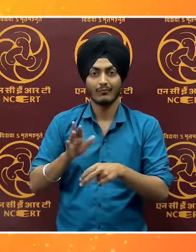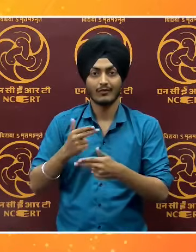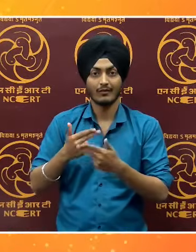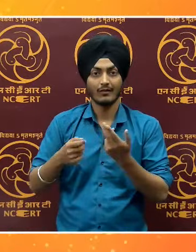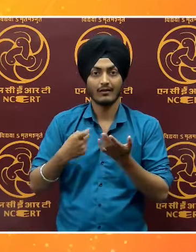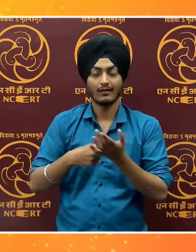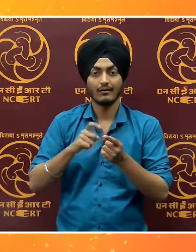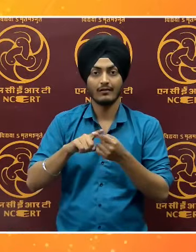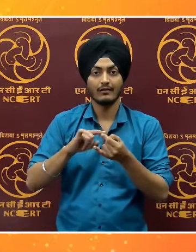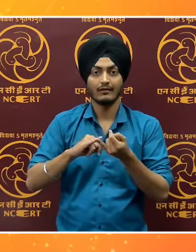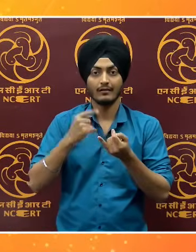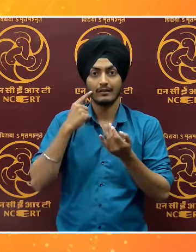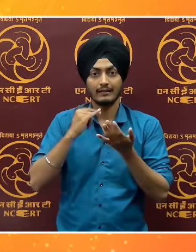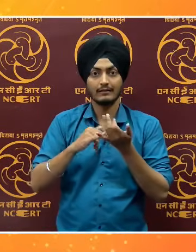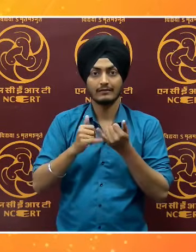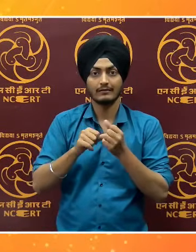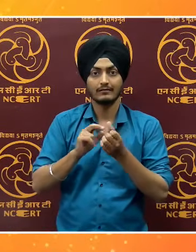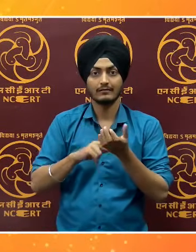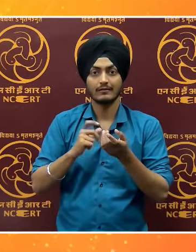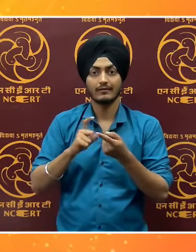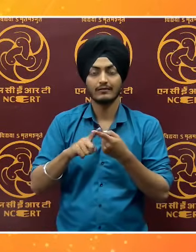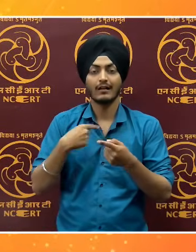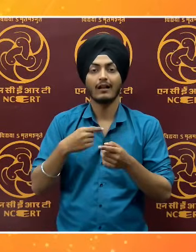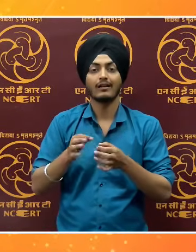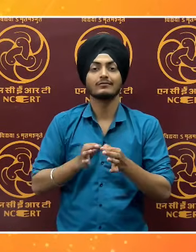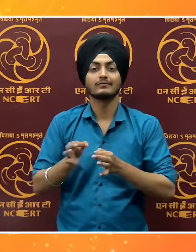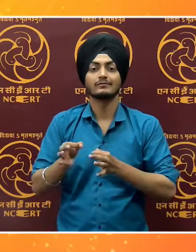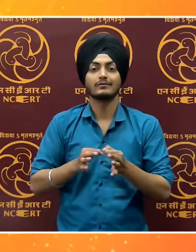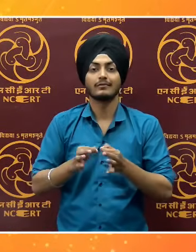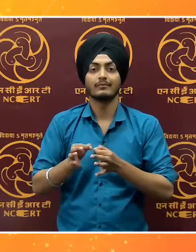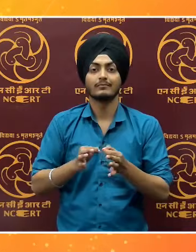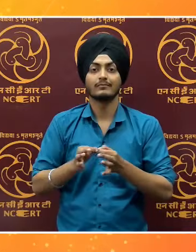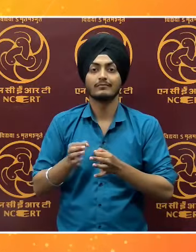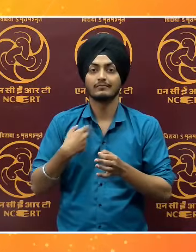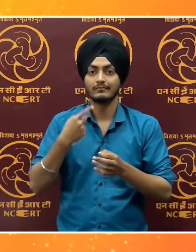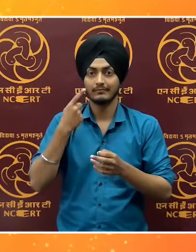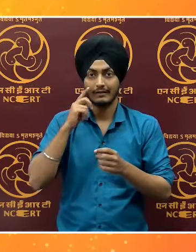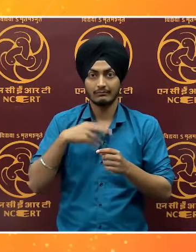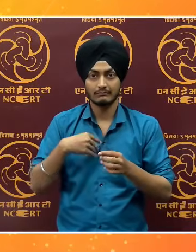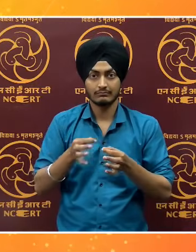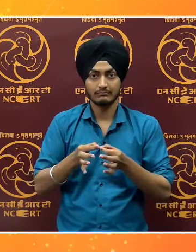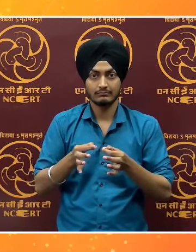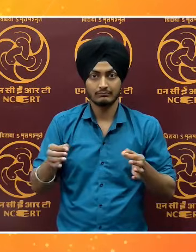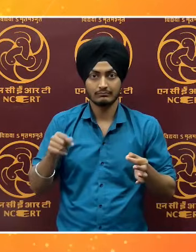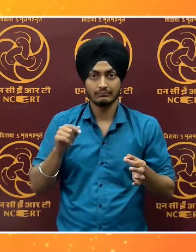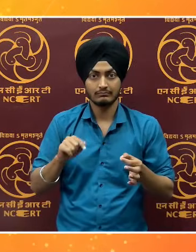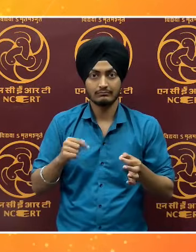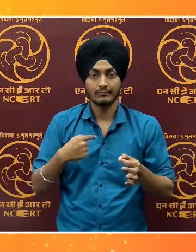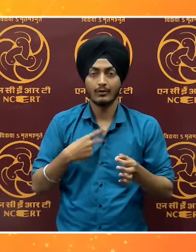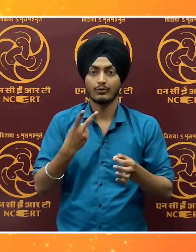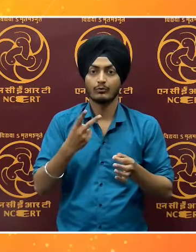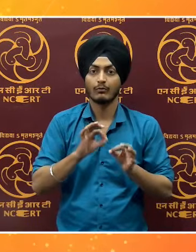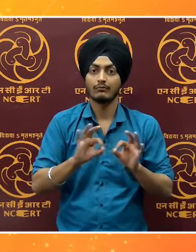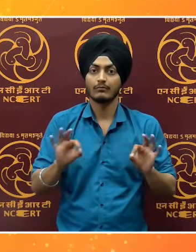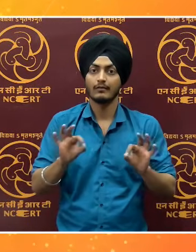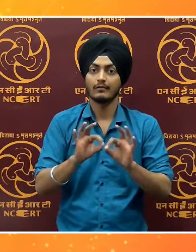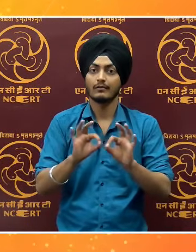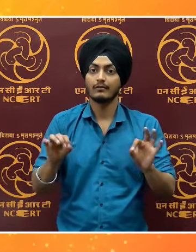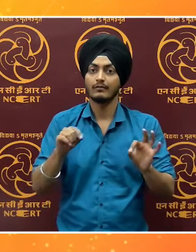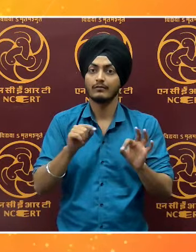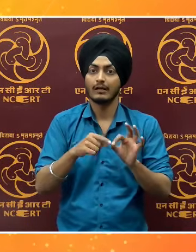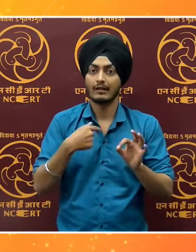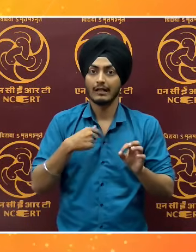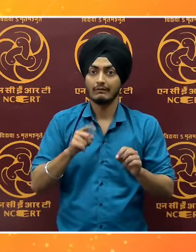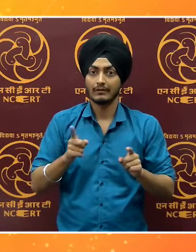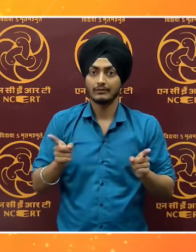are also affecting the resistance. For example, one of the factors is length. I am taking two wires, one with a shorter